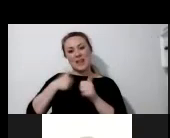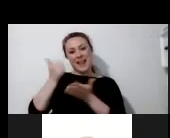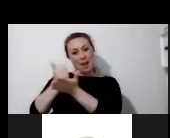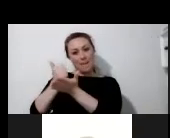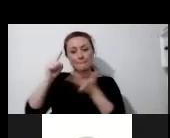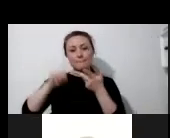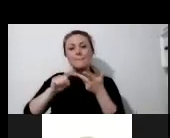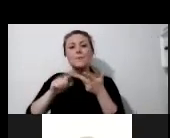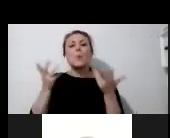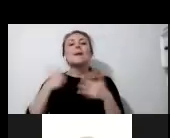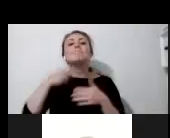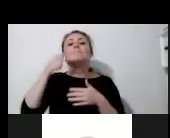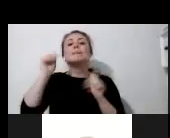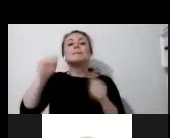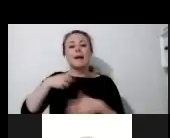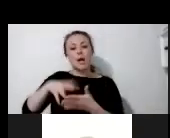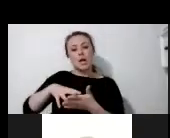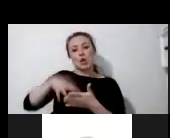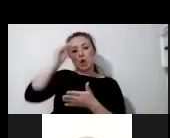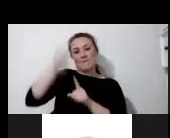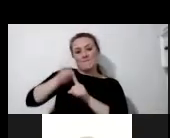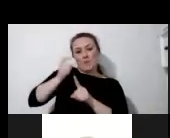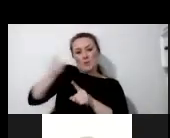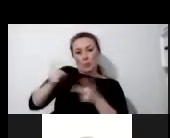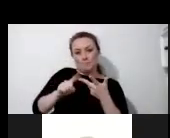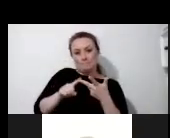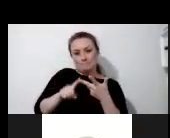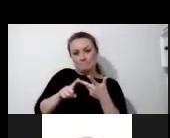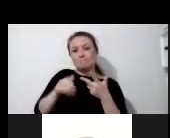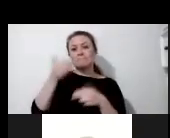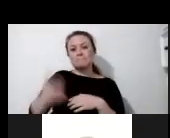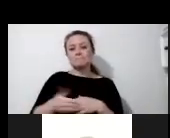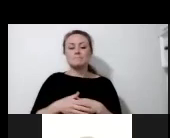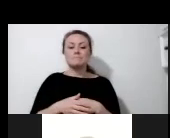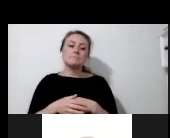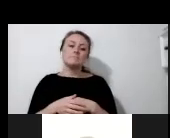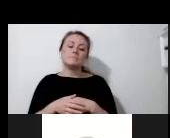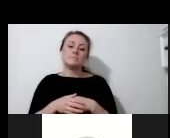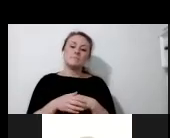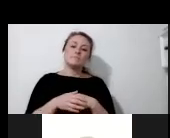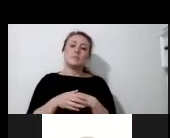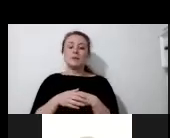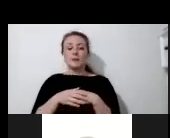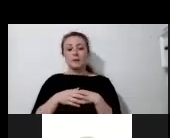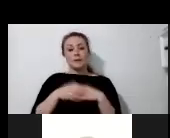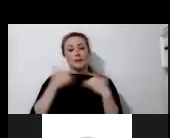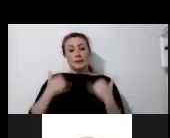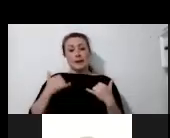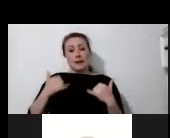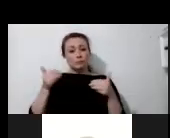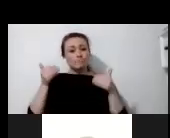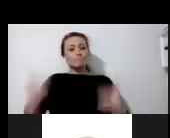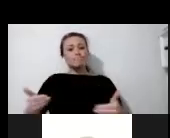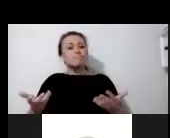What can I learn from you? Next slide. And going forward, I've learned, what will